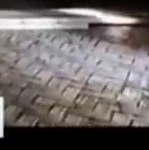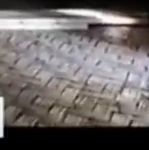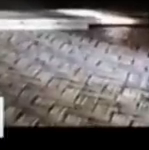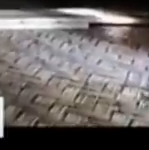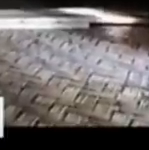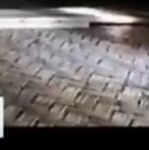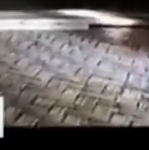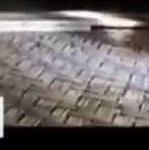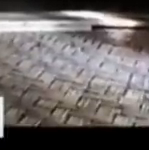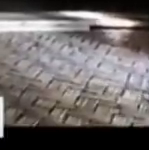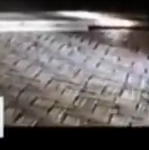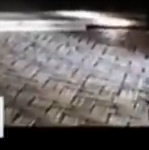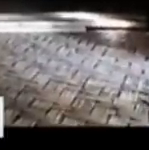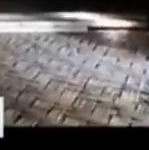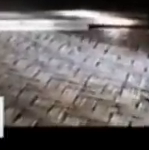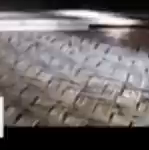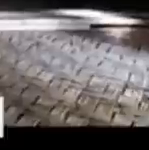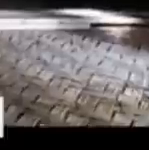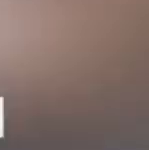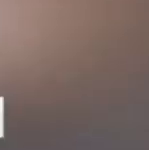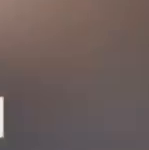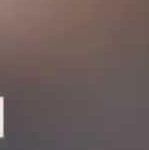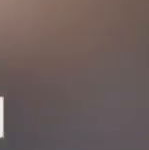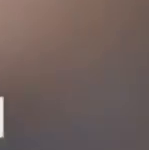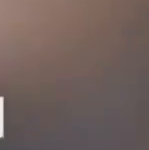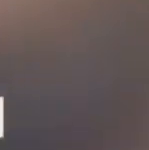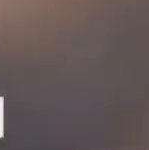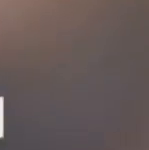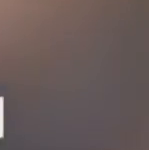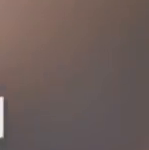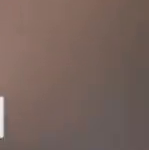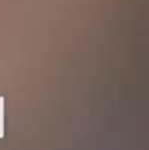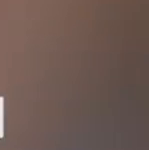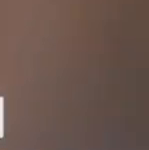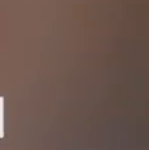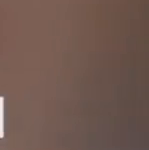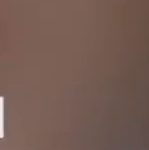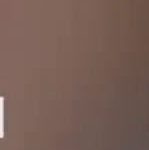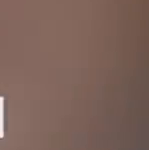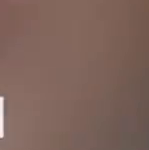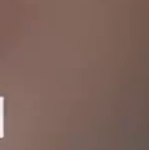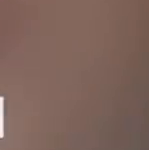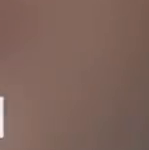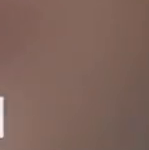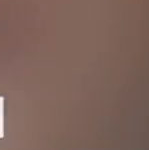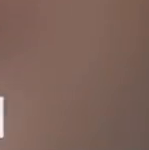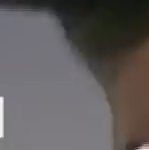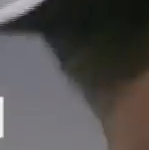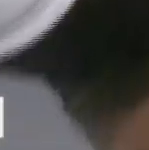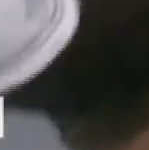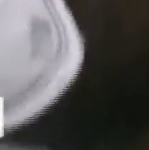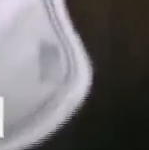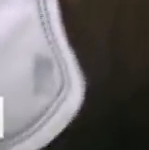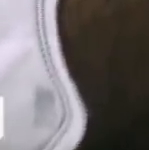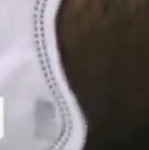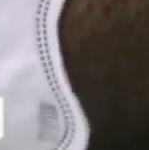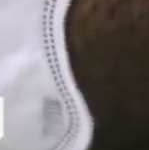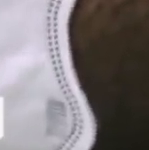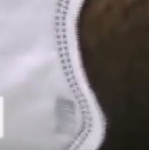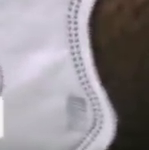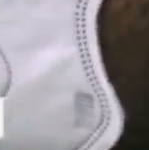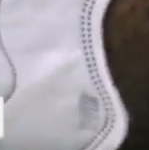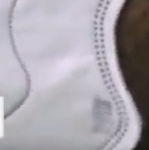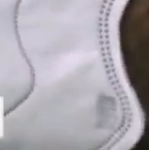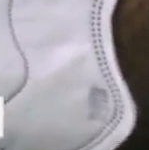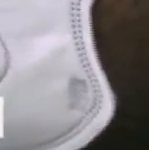he began playing sevens rugby. I was only used to playing 15s back in the village, so playing sevens was kind of new. But after joining